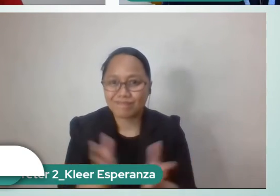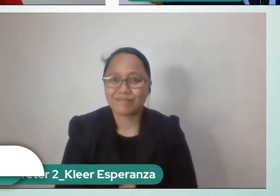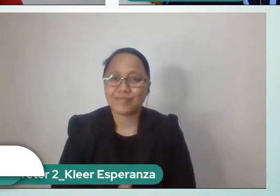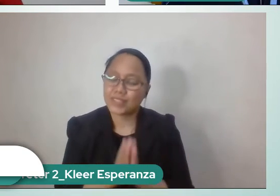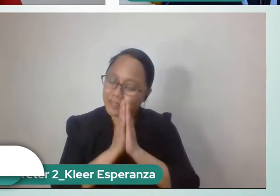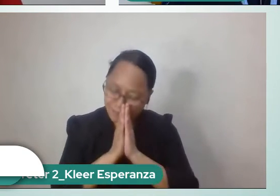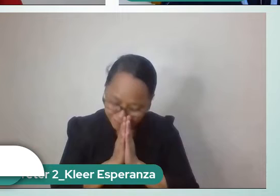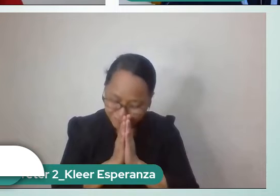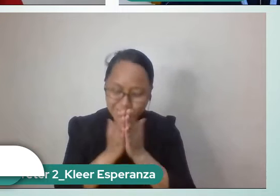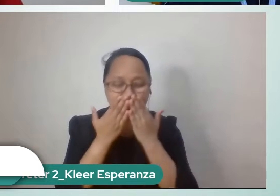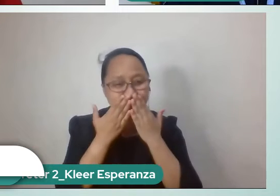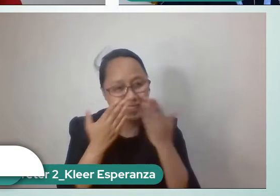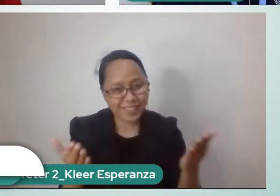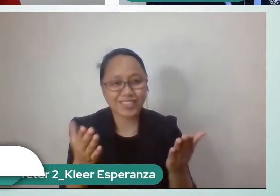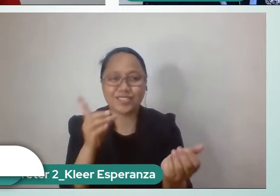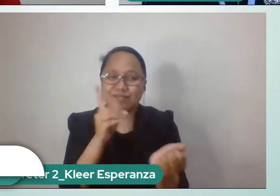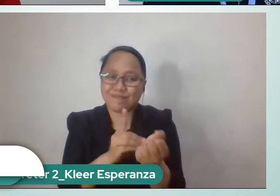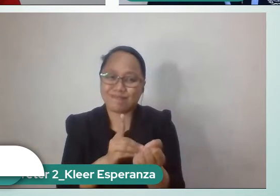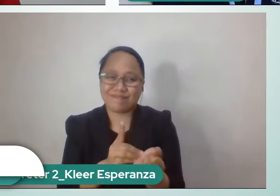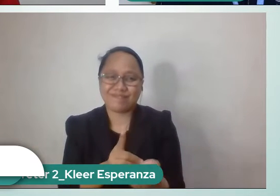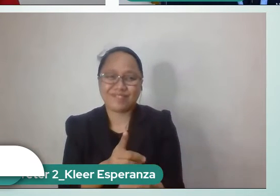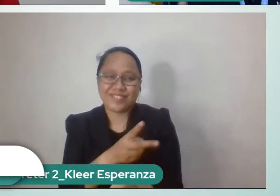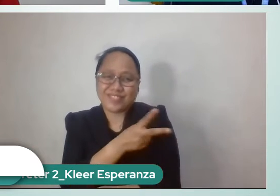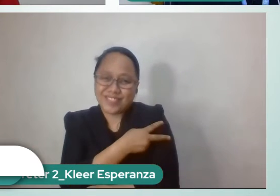you, Dr. Veronica, for